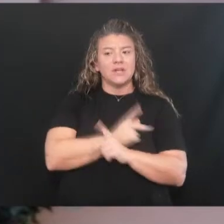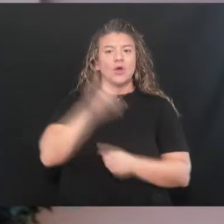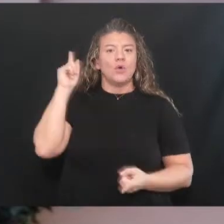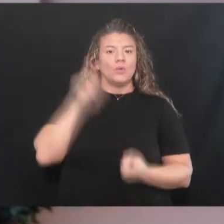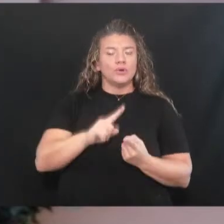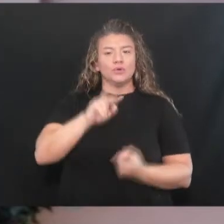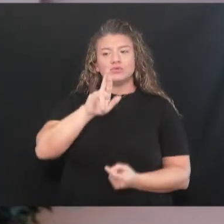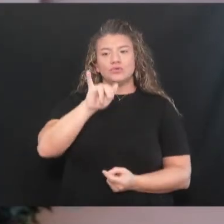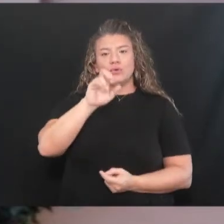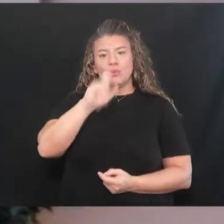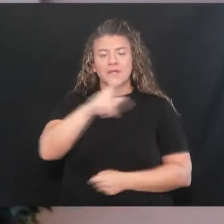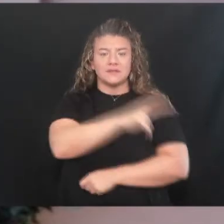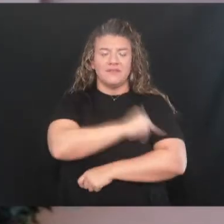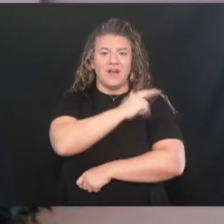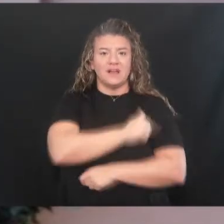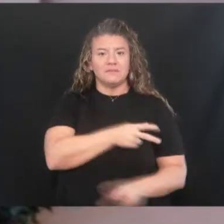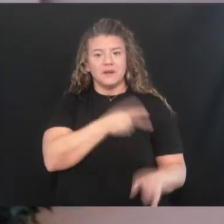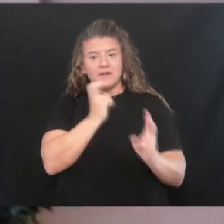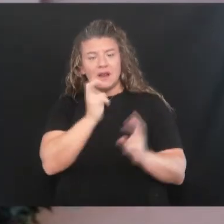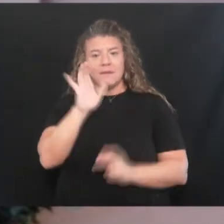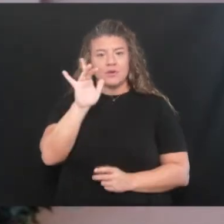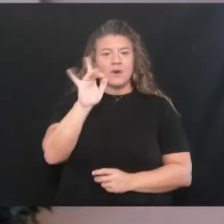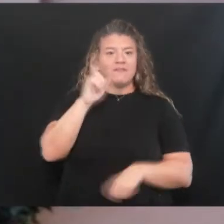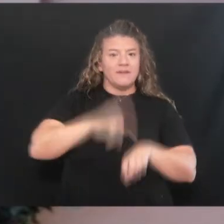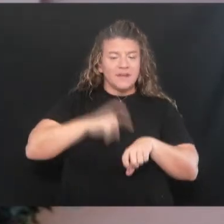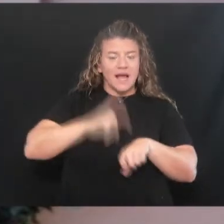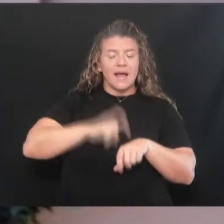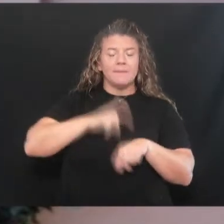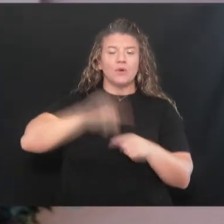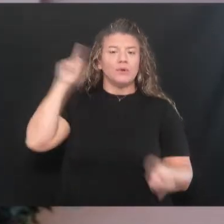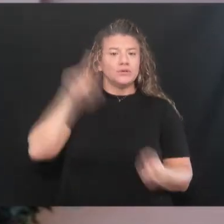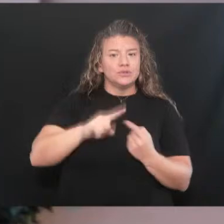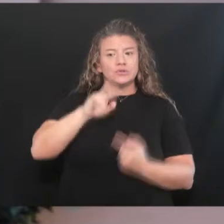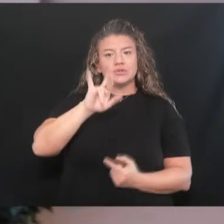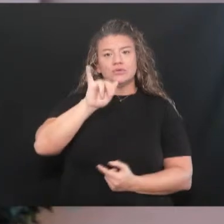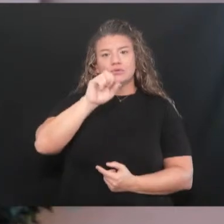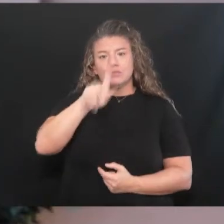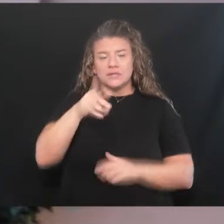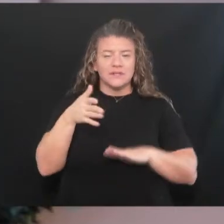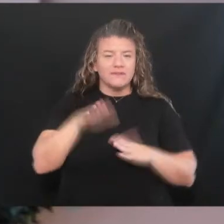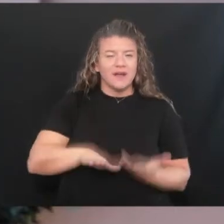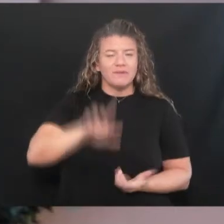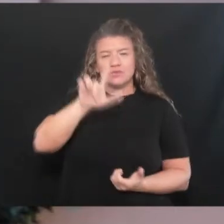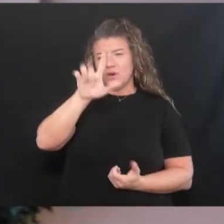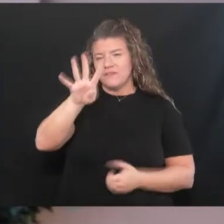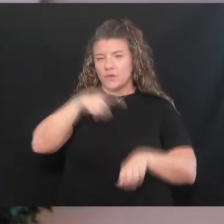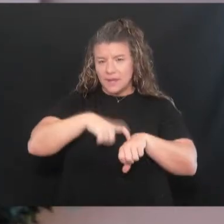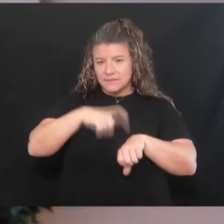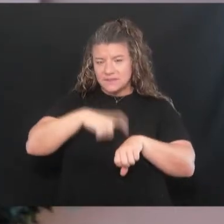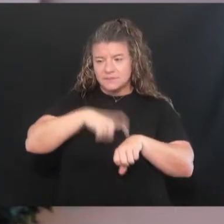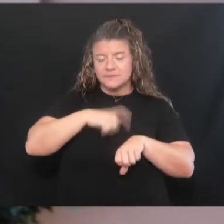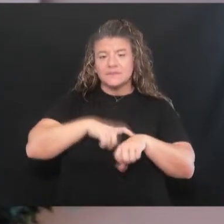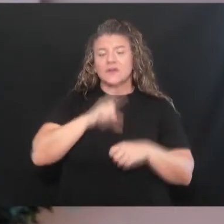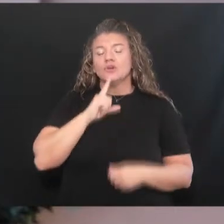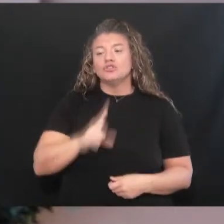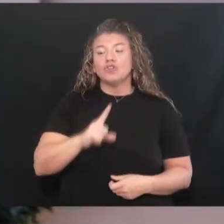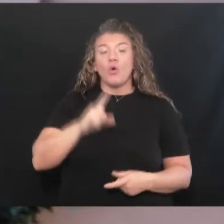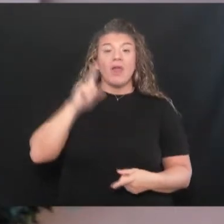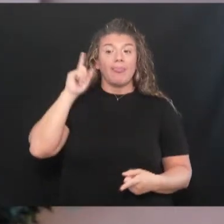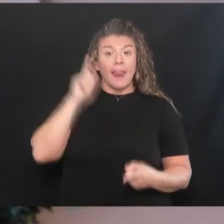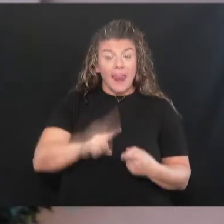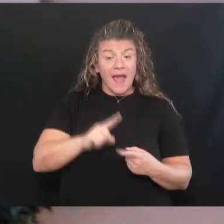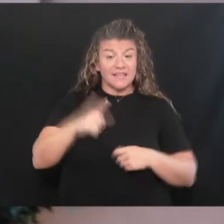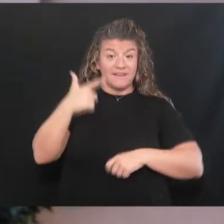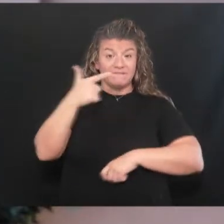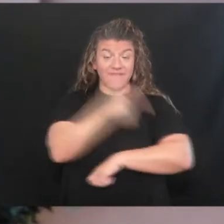of hospitalization by 25 times, reduces your risk of death by 24 times. So the less